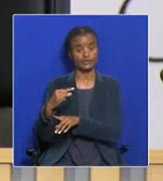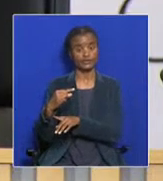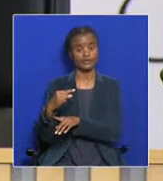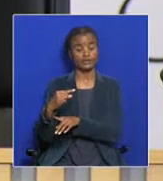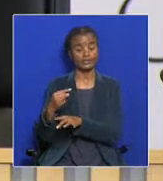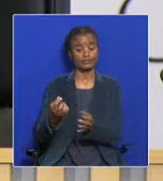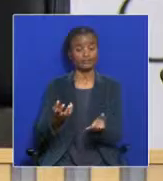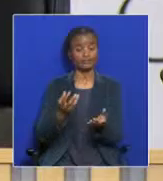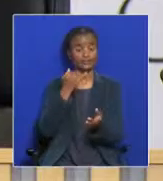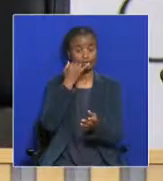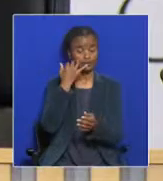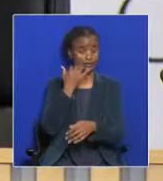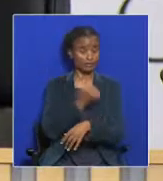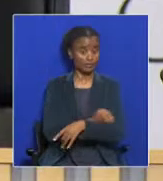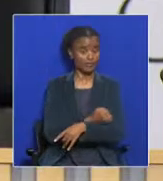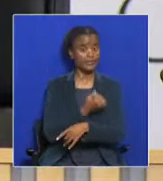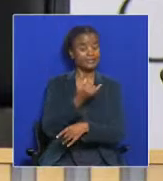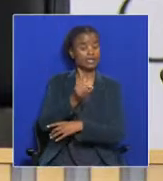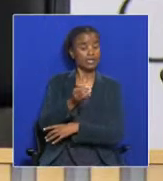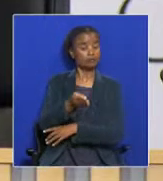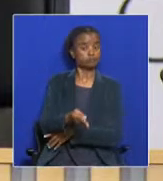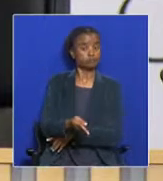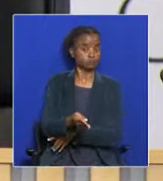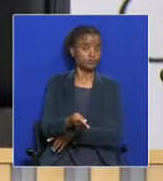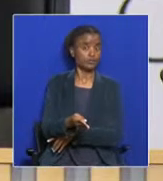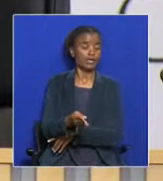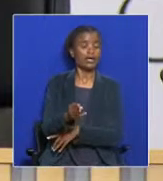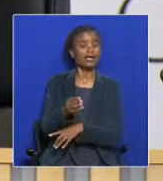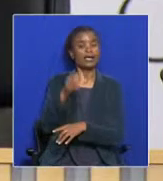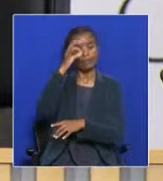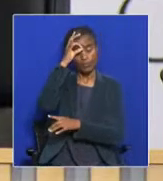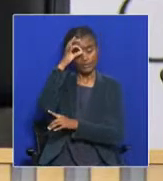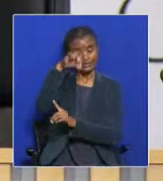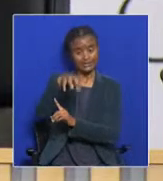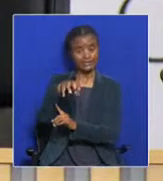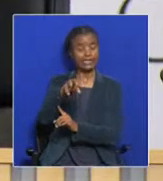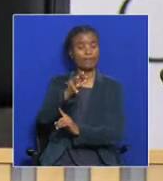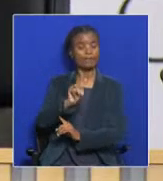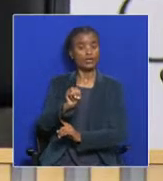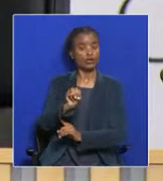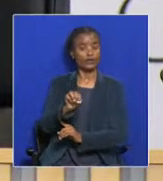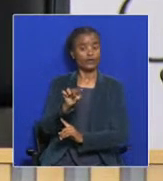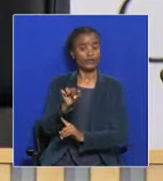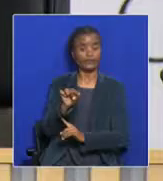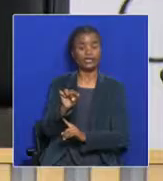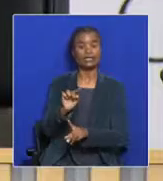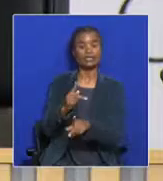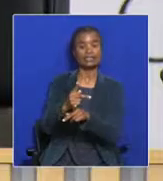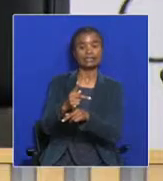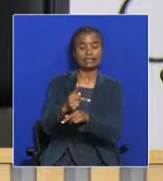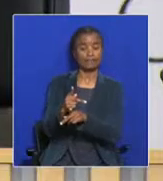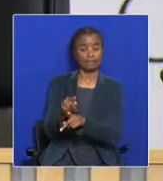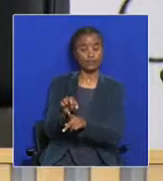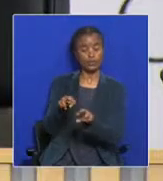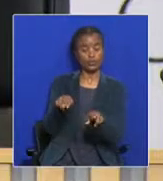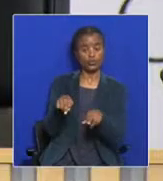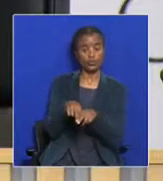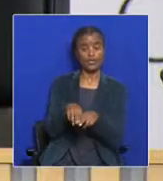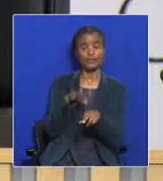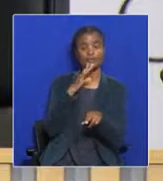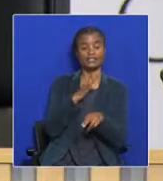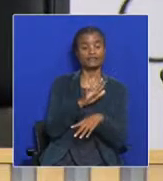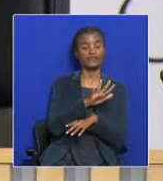safe. And together with our 541 kilos, it would now mean that there's going to